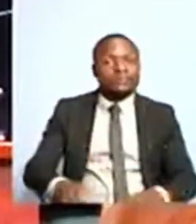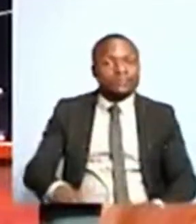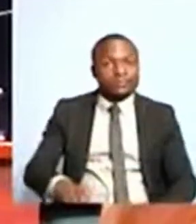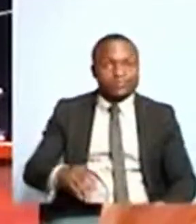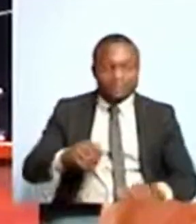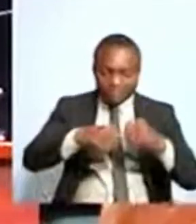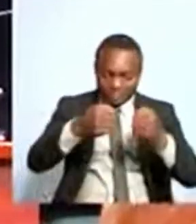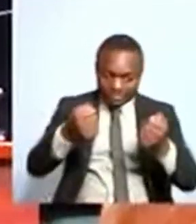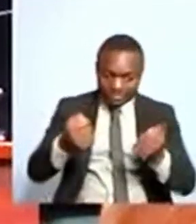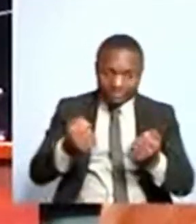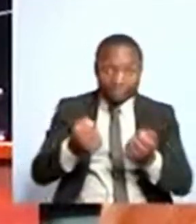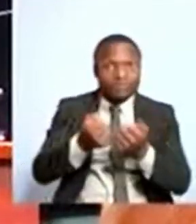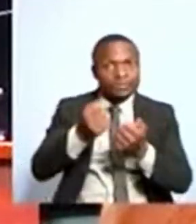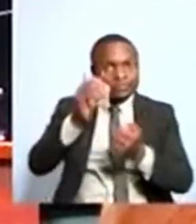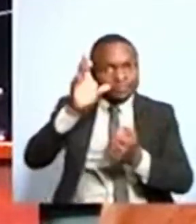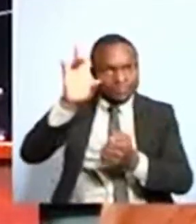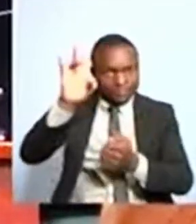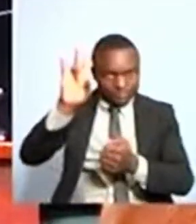Section 7,